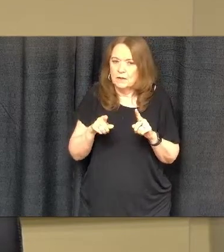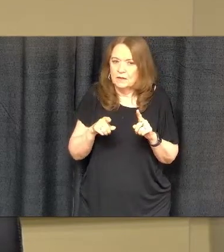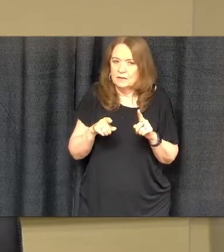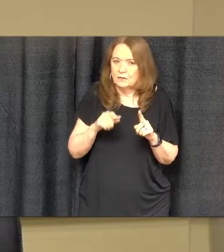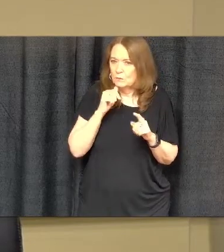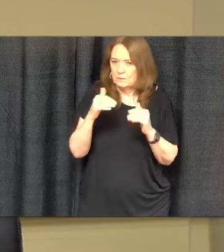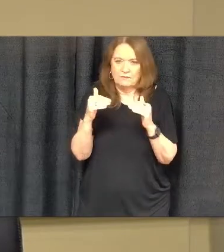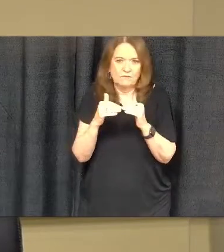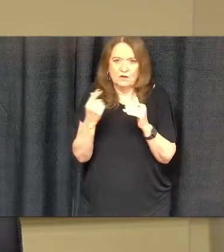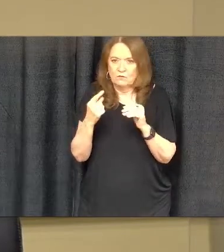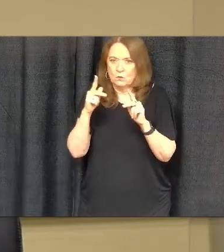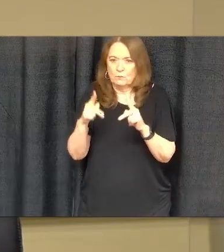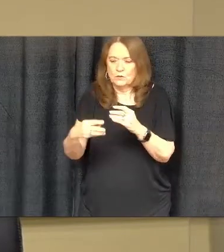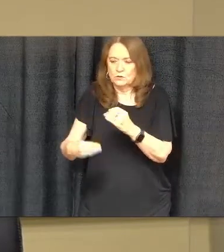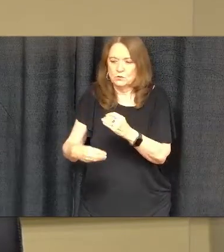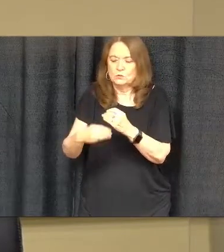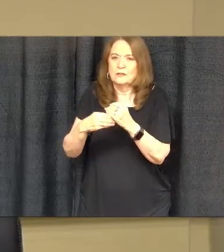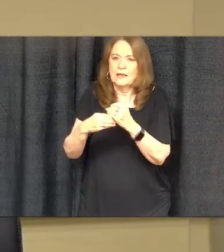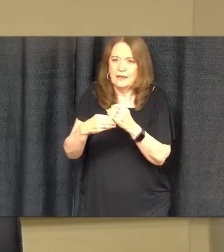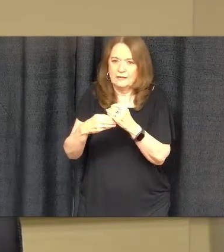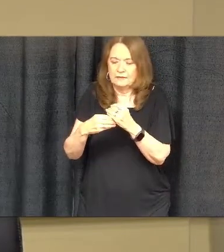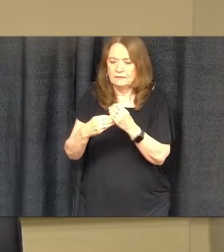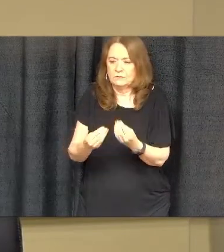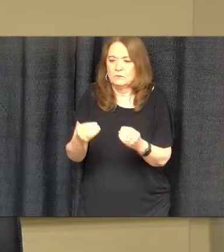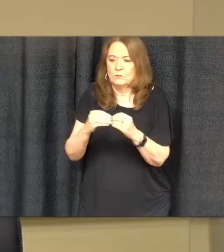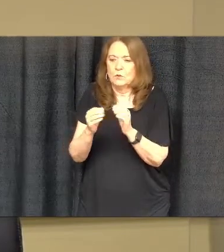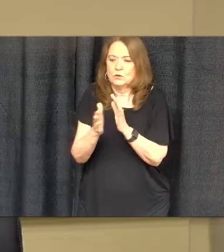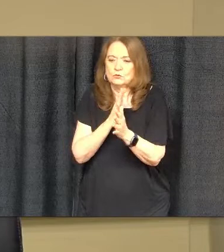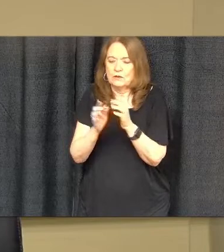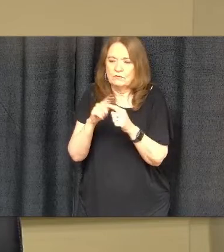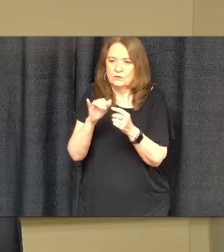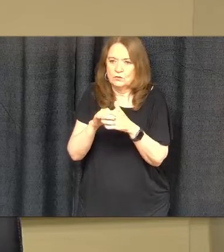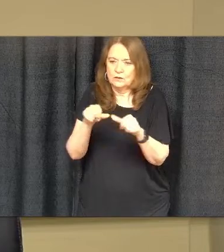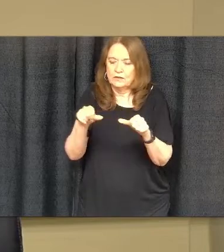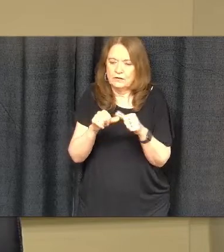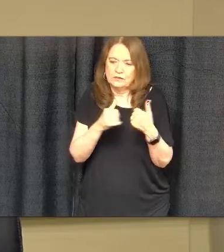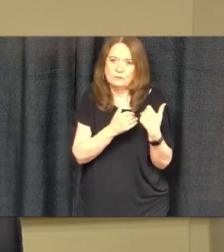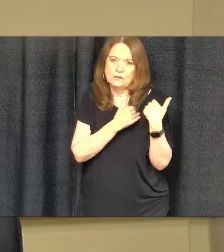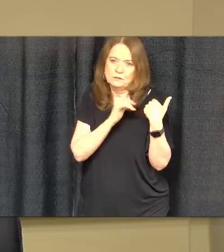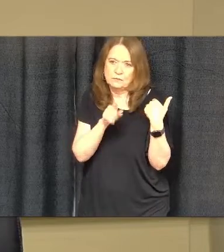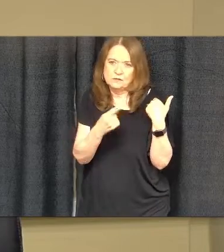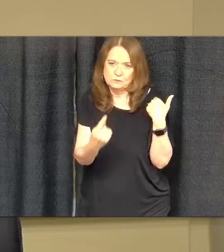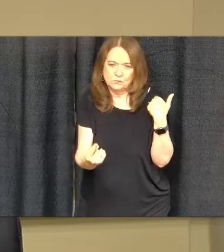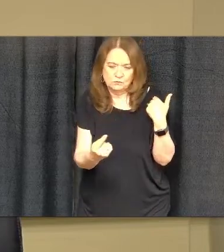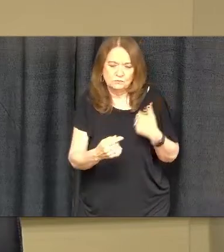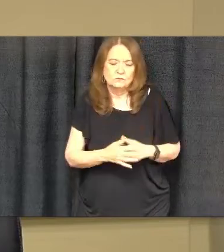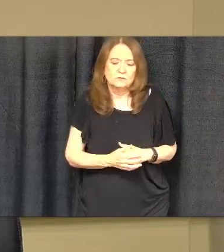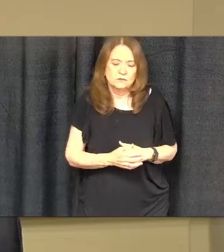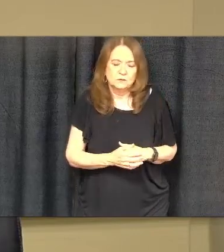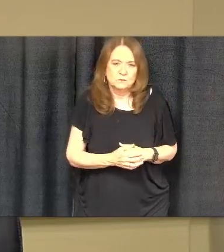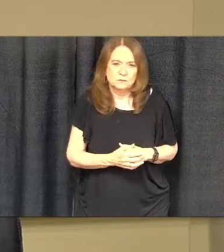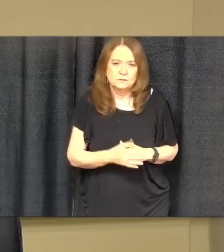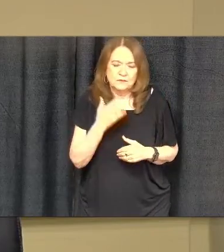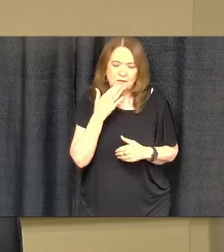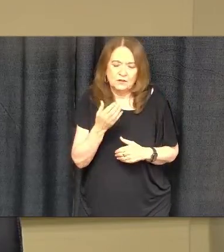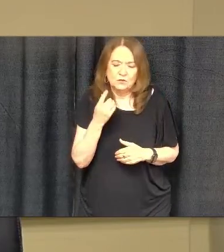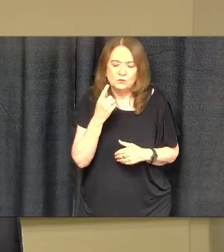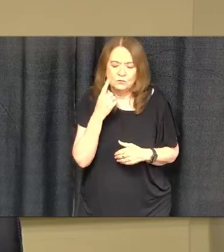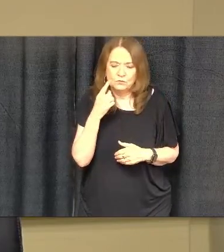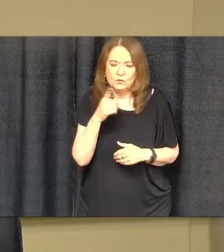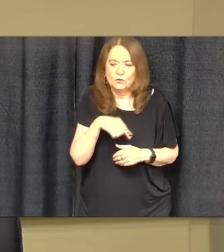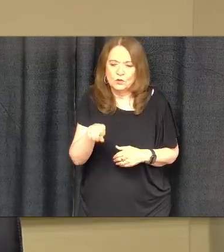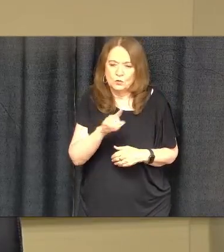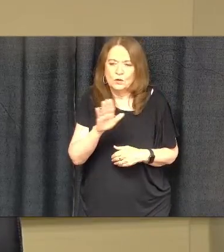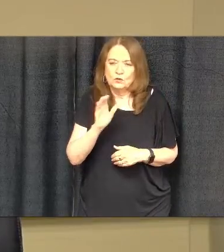who's adding additional traffic to that area to be responsible for the full project. So I thank you all and